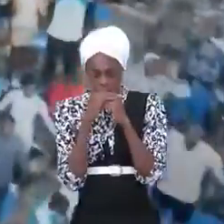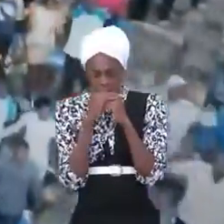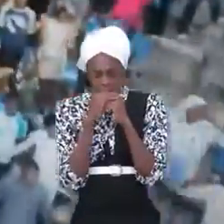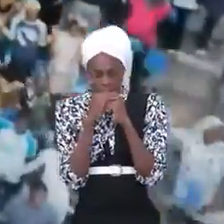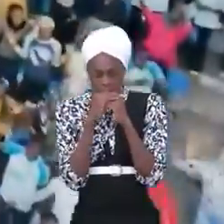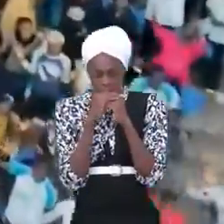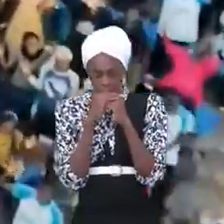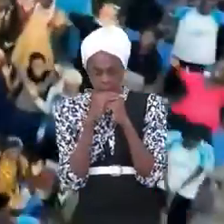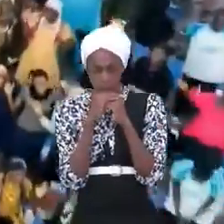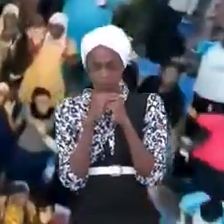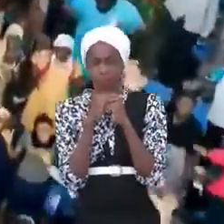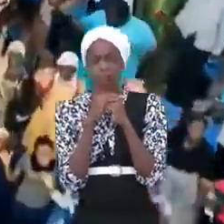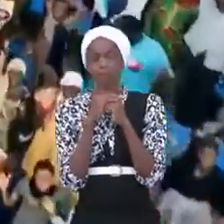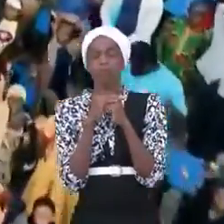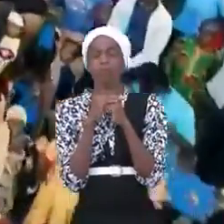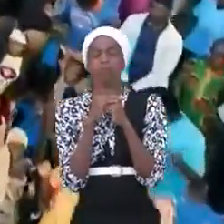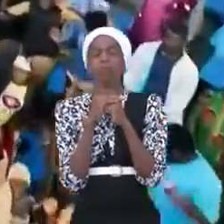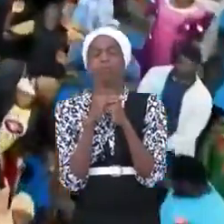bowing down